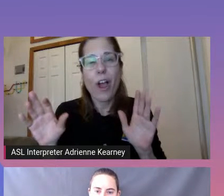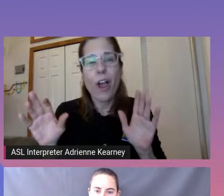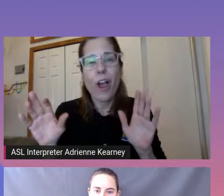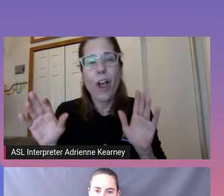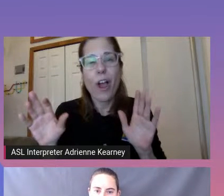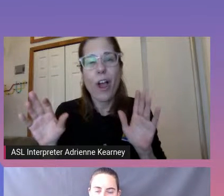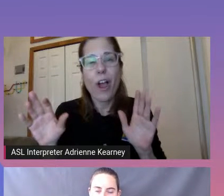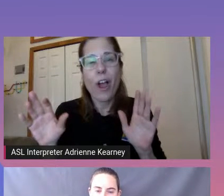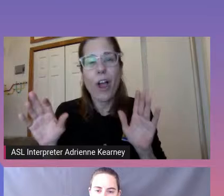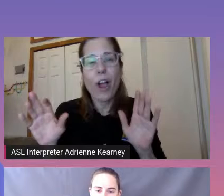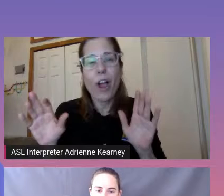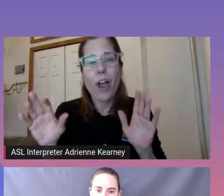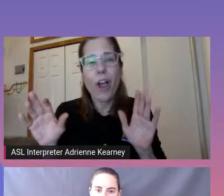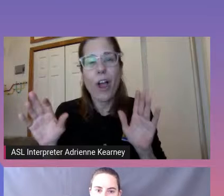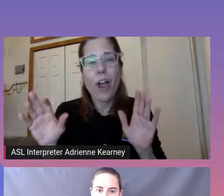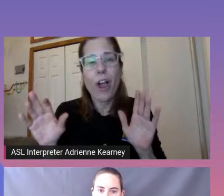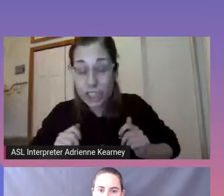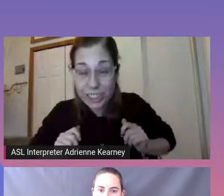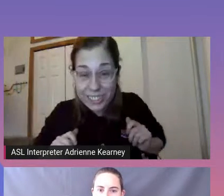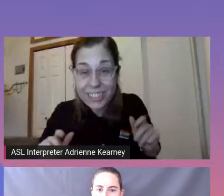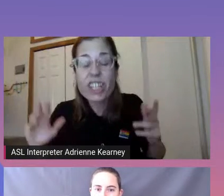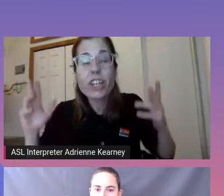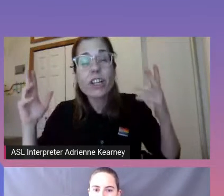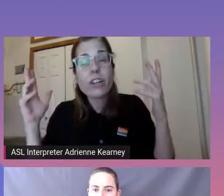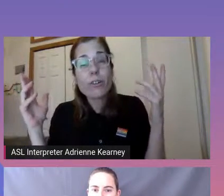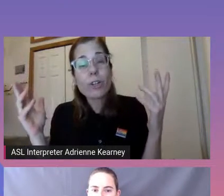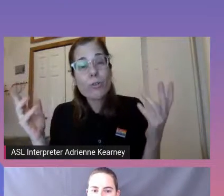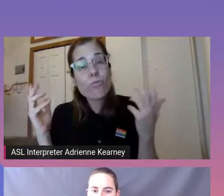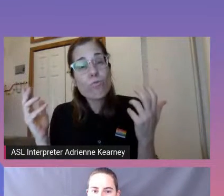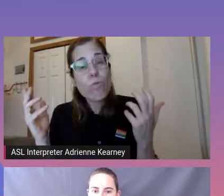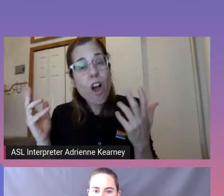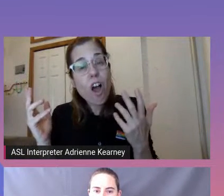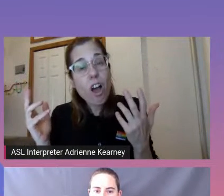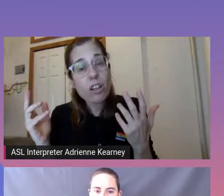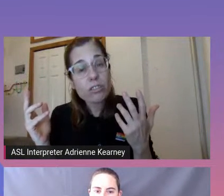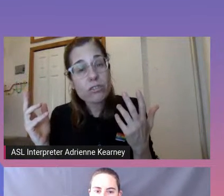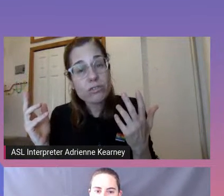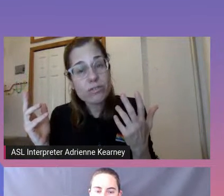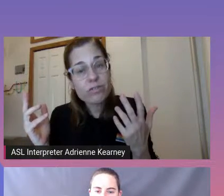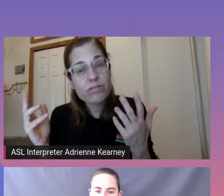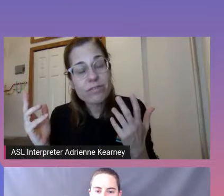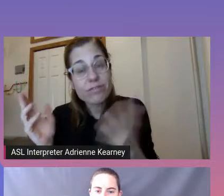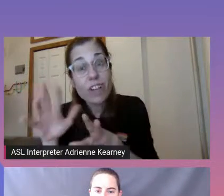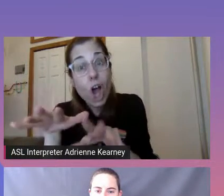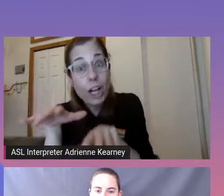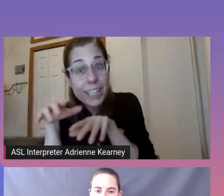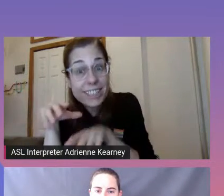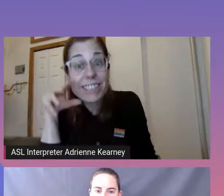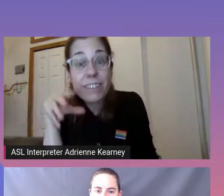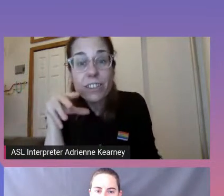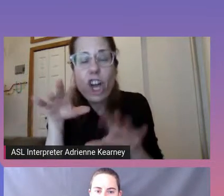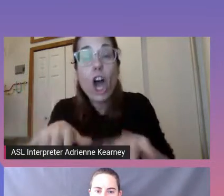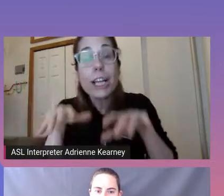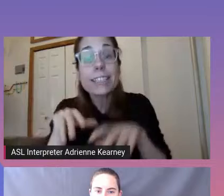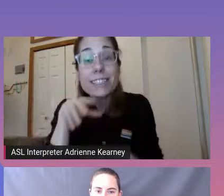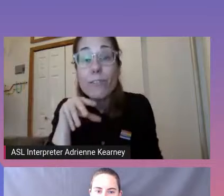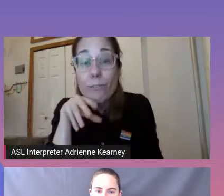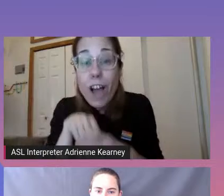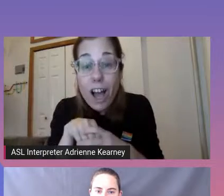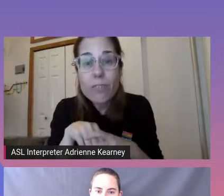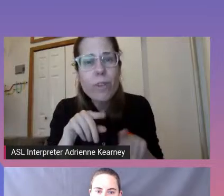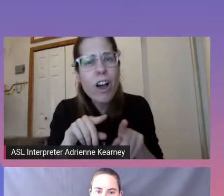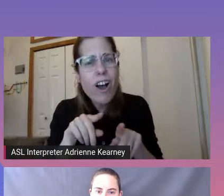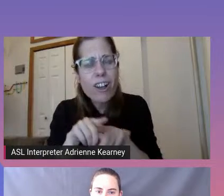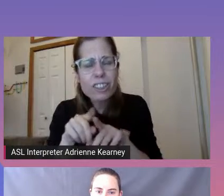out, but we also have to be really careful about the boundaries that we protect. So that's like one example, I